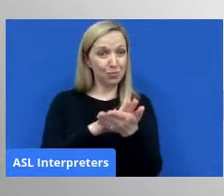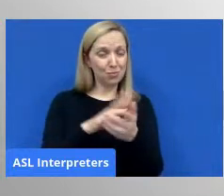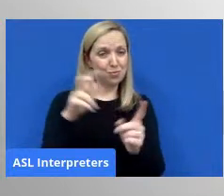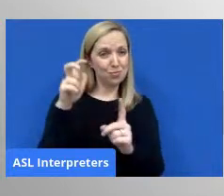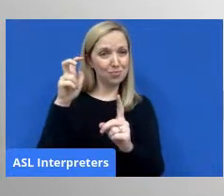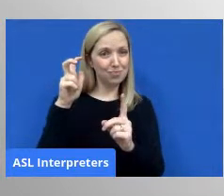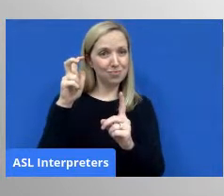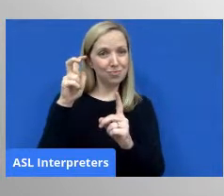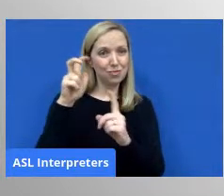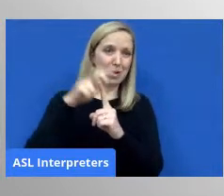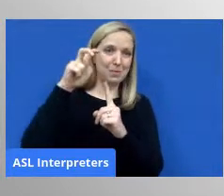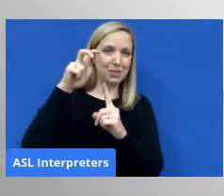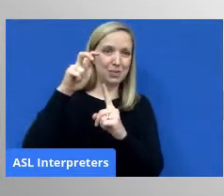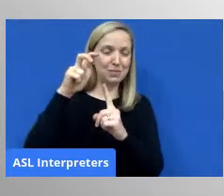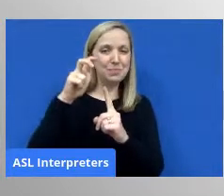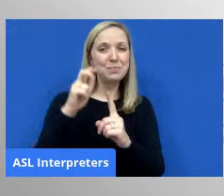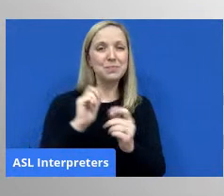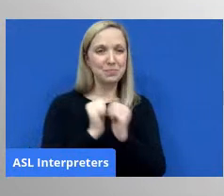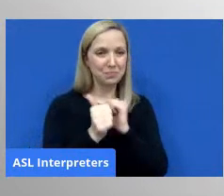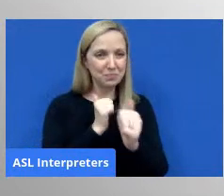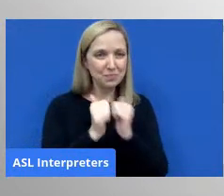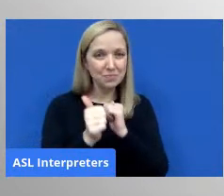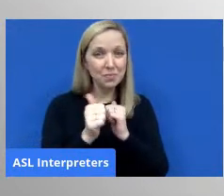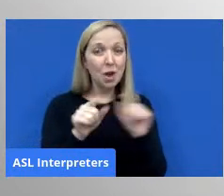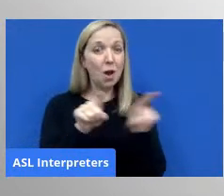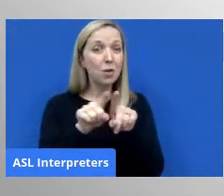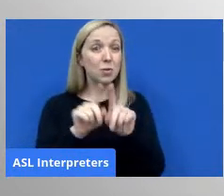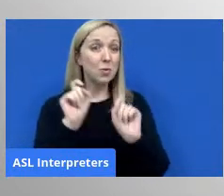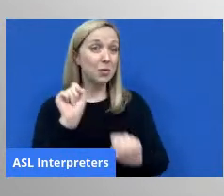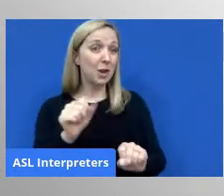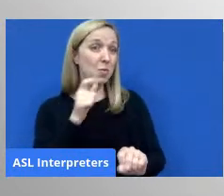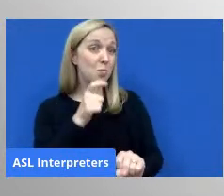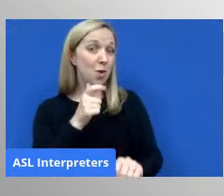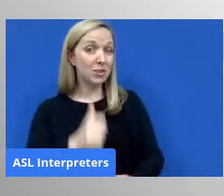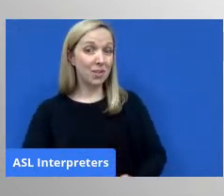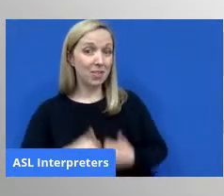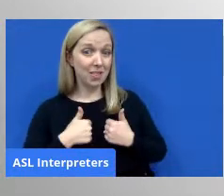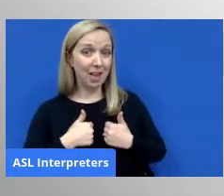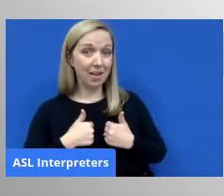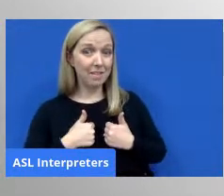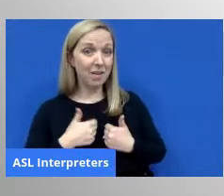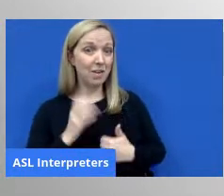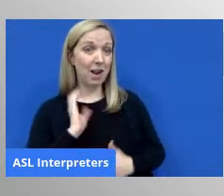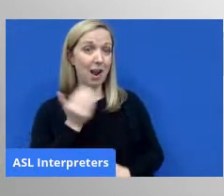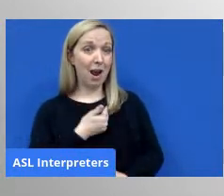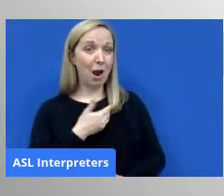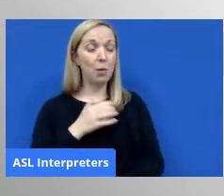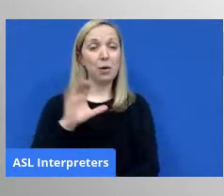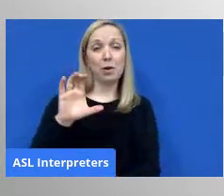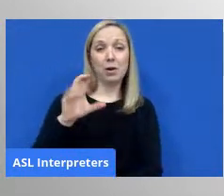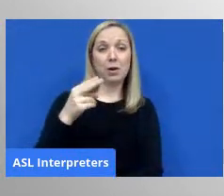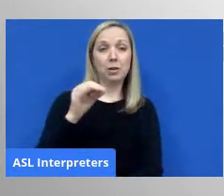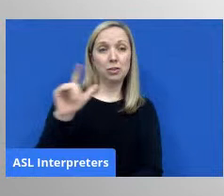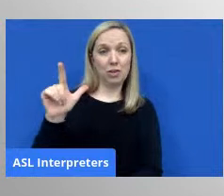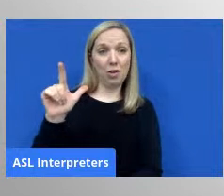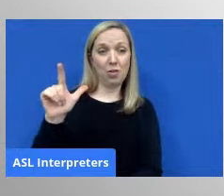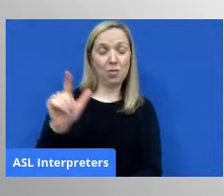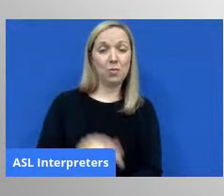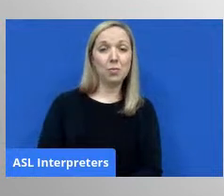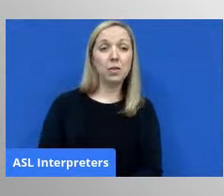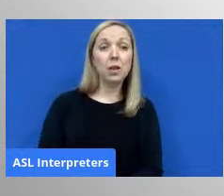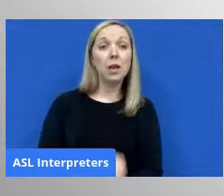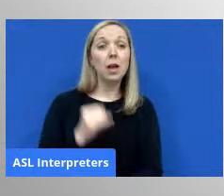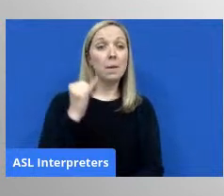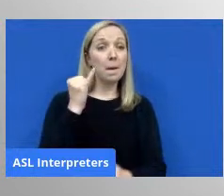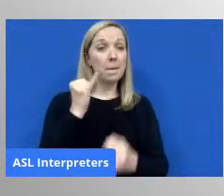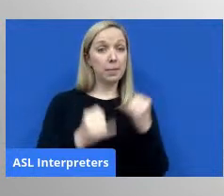to view the competition live on the CCSD YouTube channel. And the last thing that I will be presenting